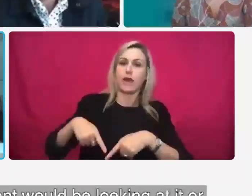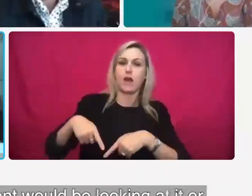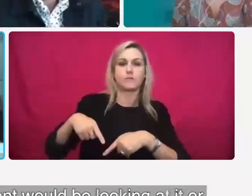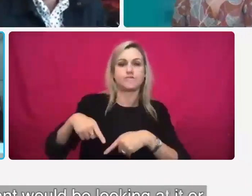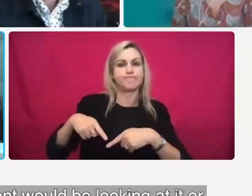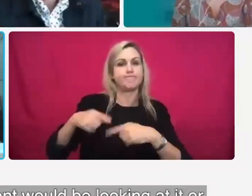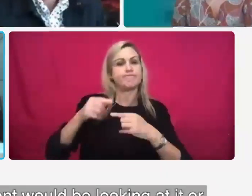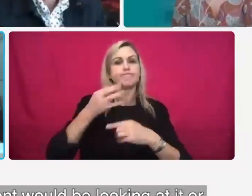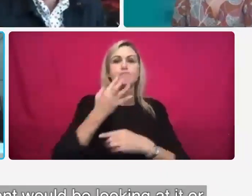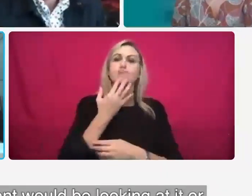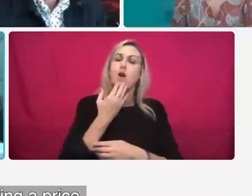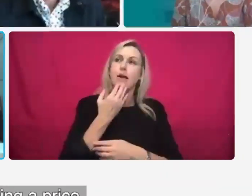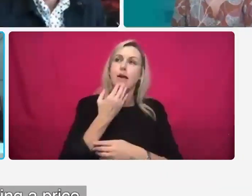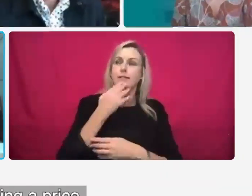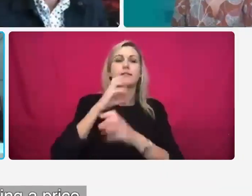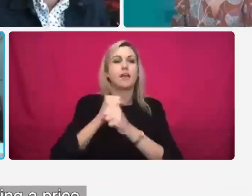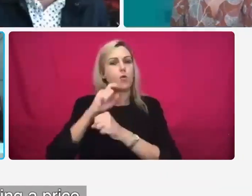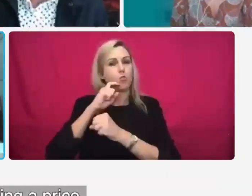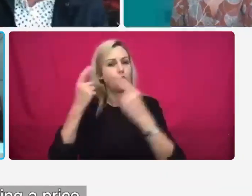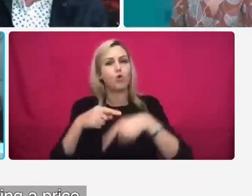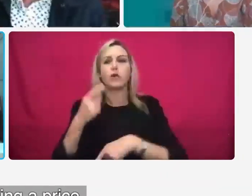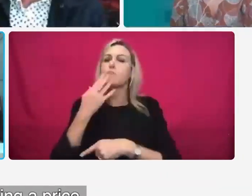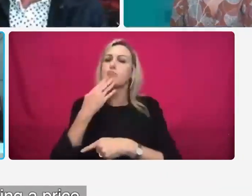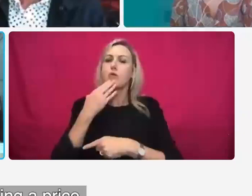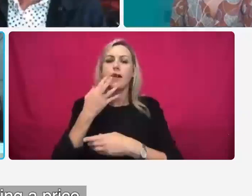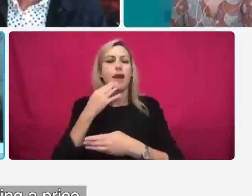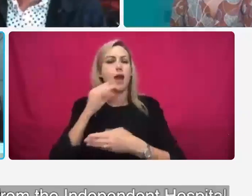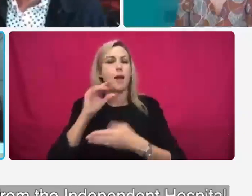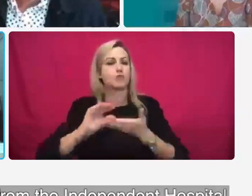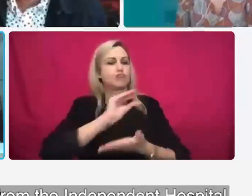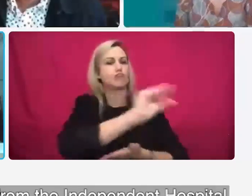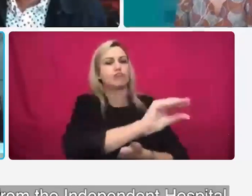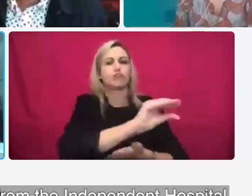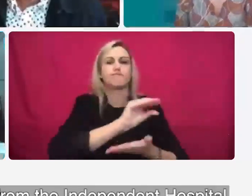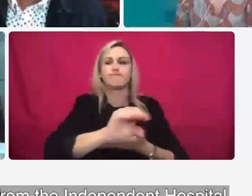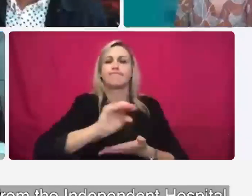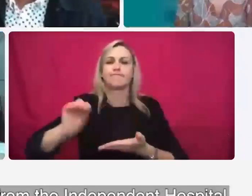how government would be looking at it or determining a price. Okay.